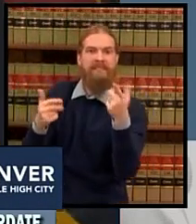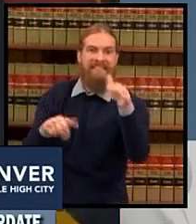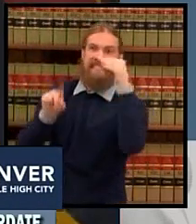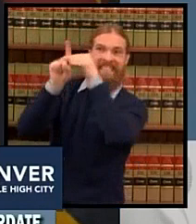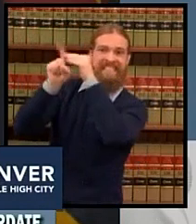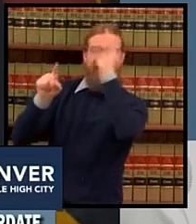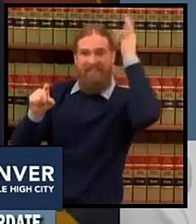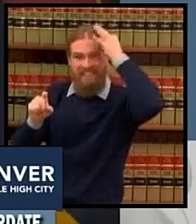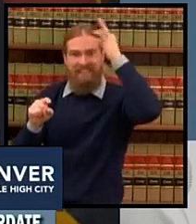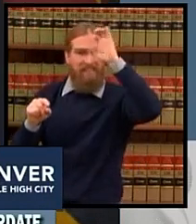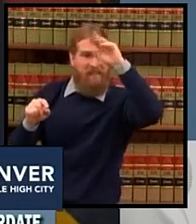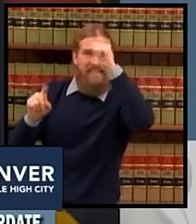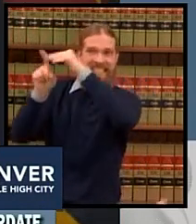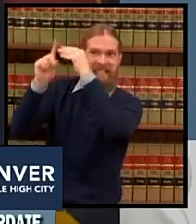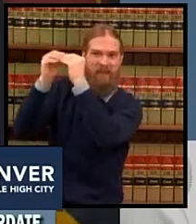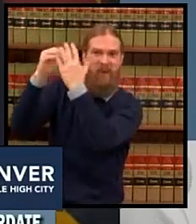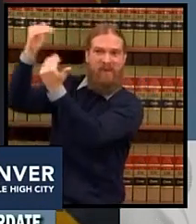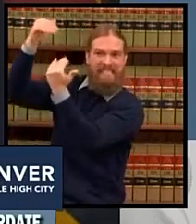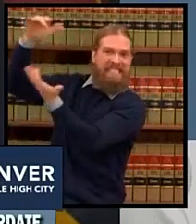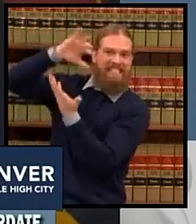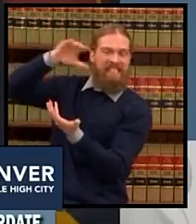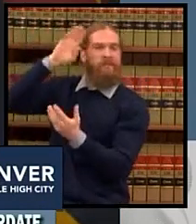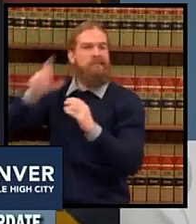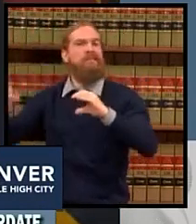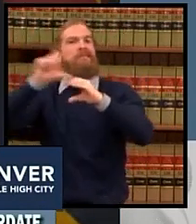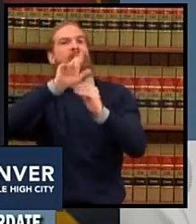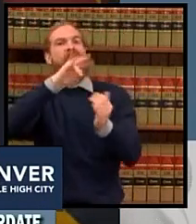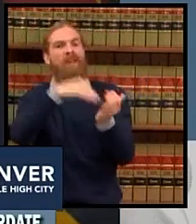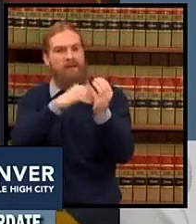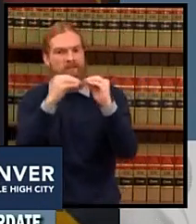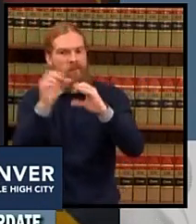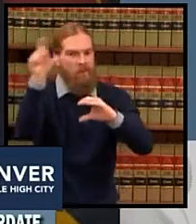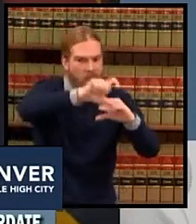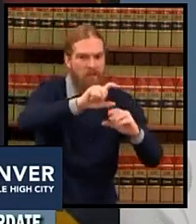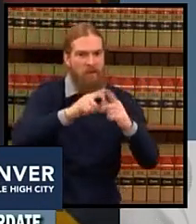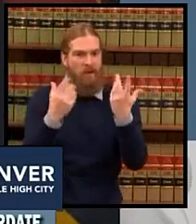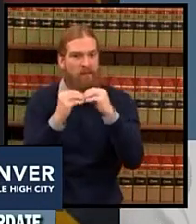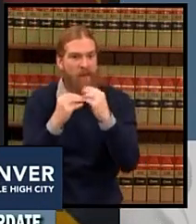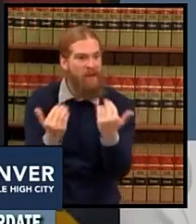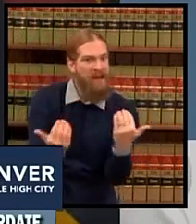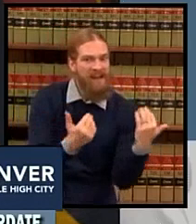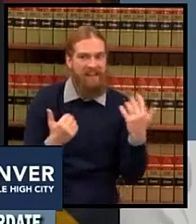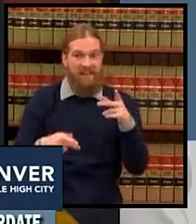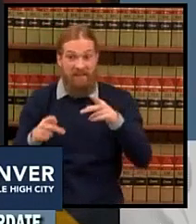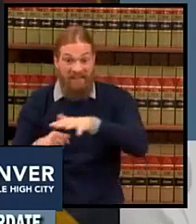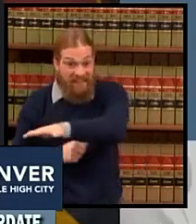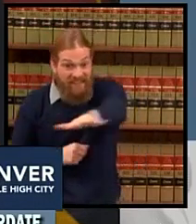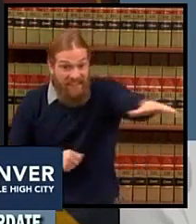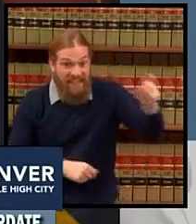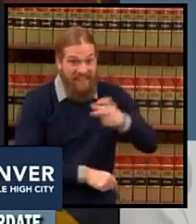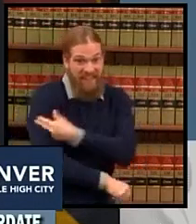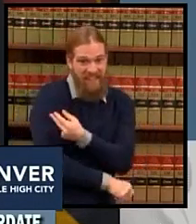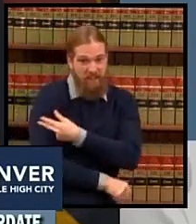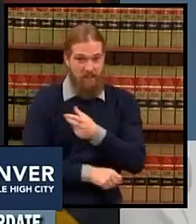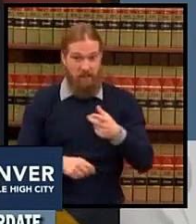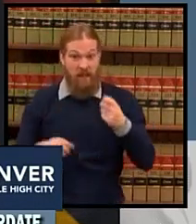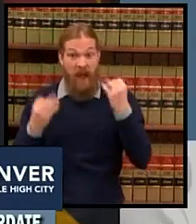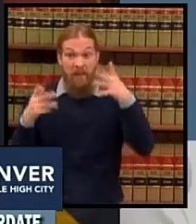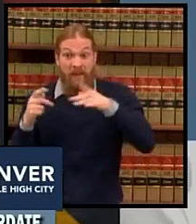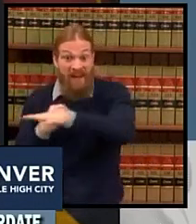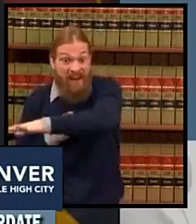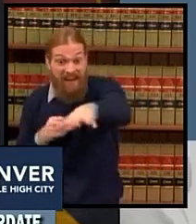now. You can see that we're about 10% of Denver's population that have been vaccinated. So again, that contributes to somewhat